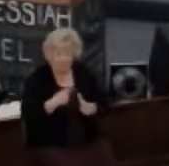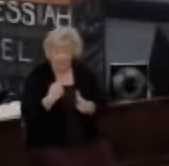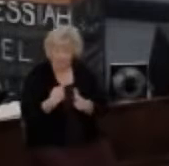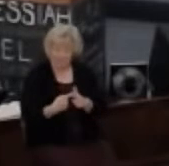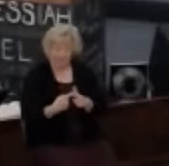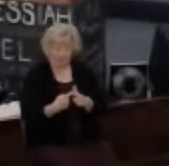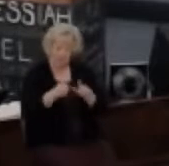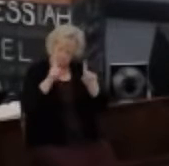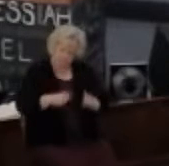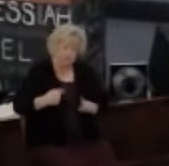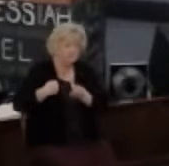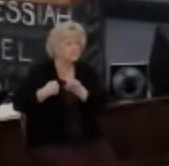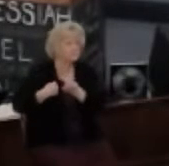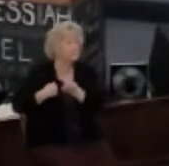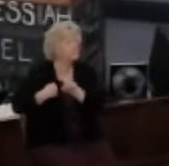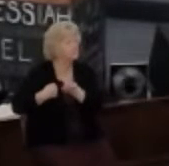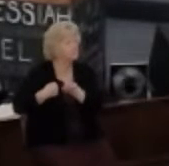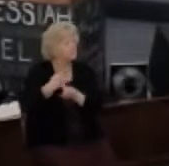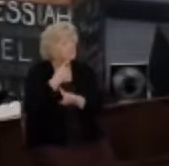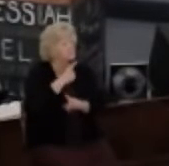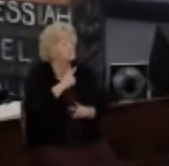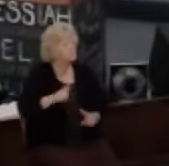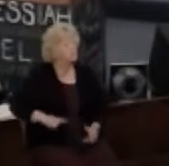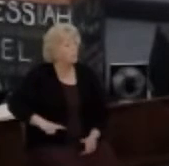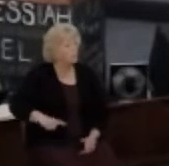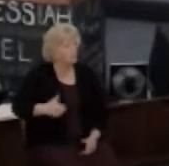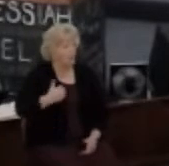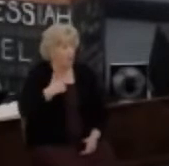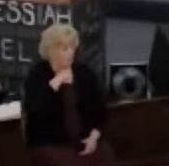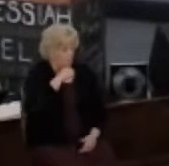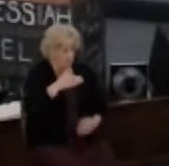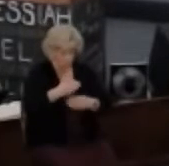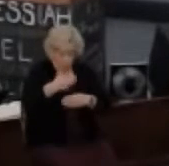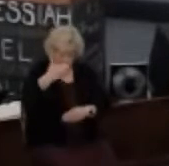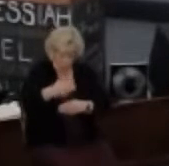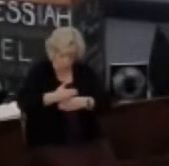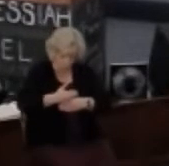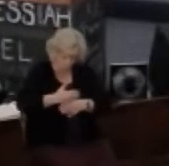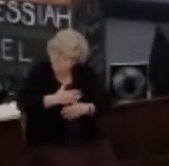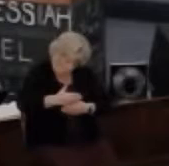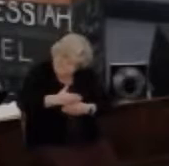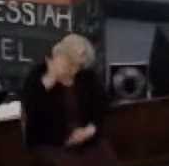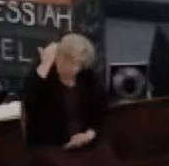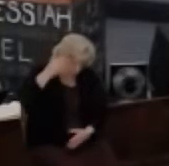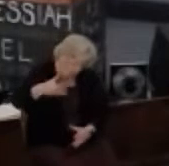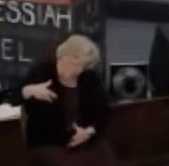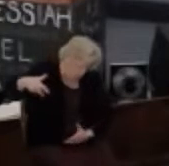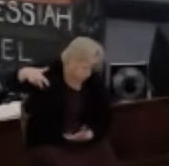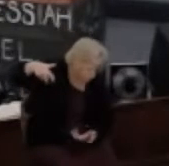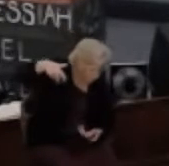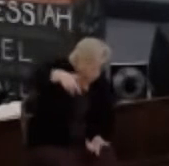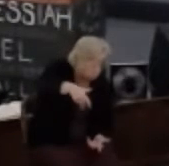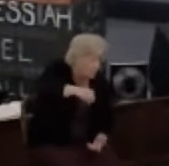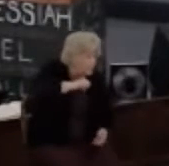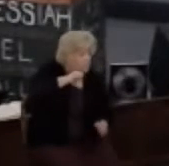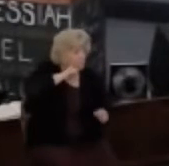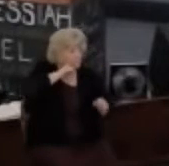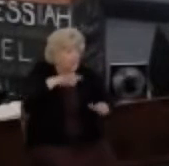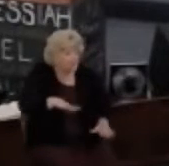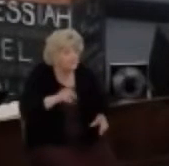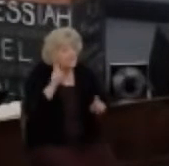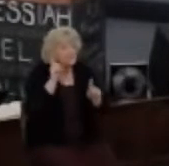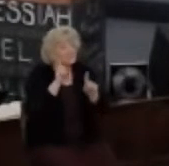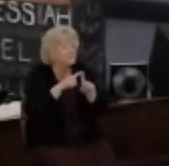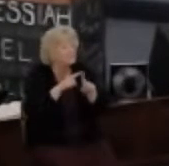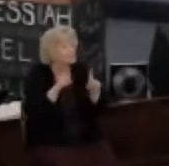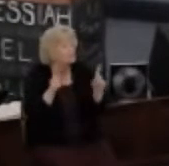me to the test, says the Lord of hosts. If I will not open the windows of heaven for you and pour down for you a blessing until there is